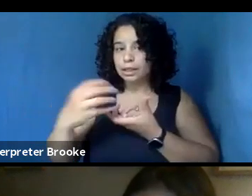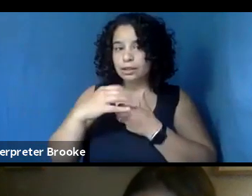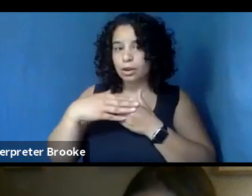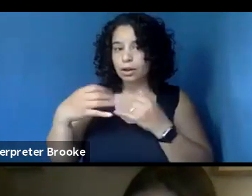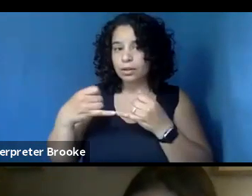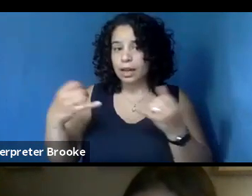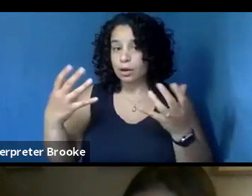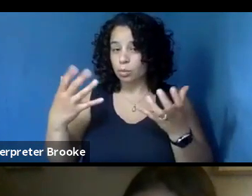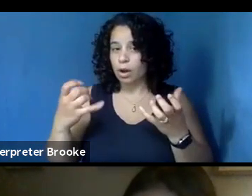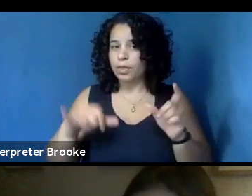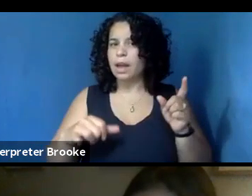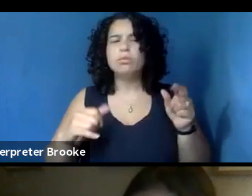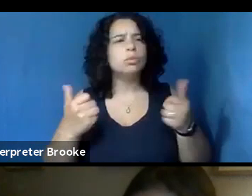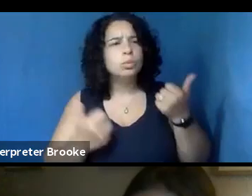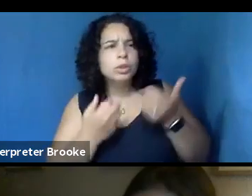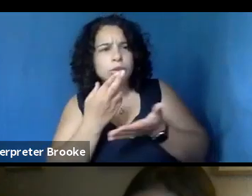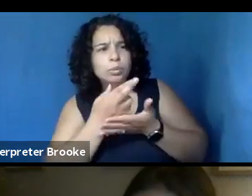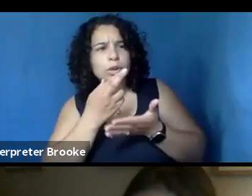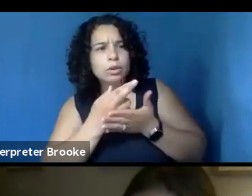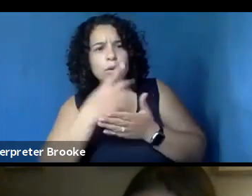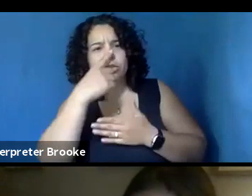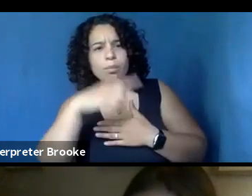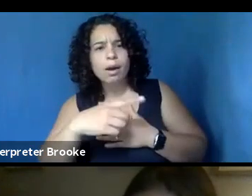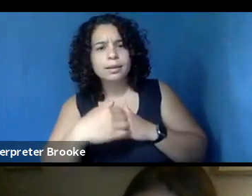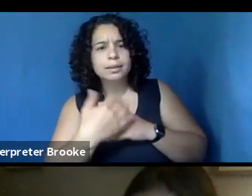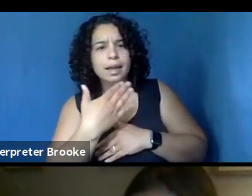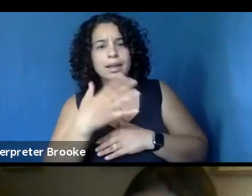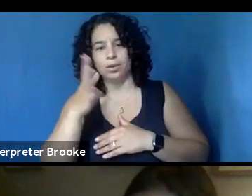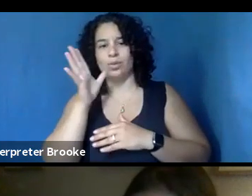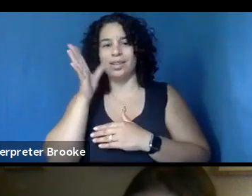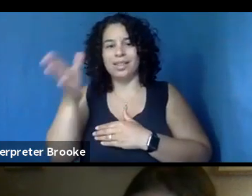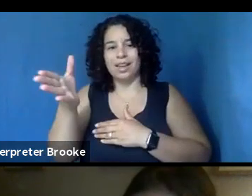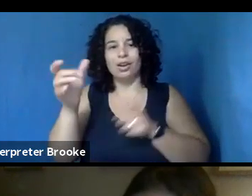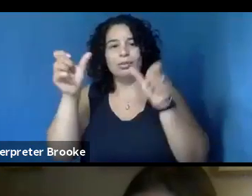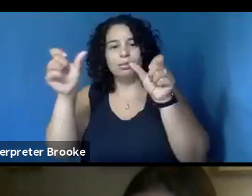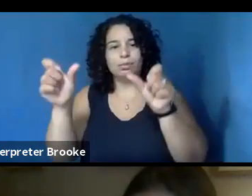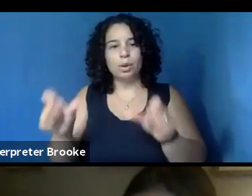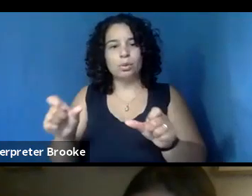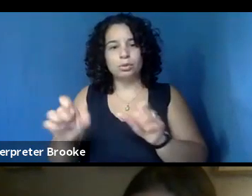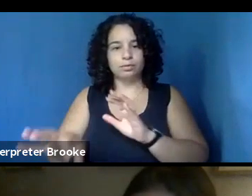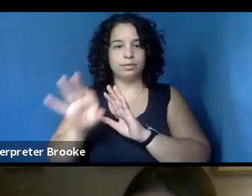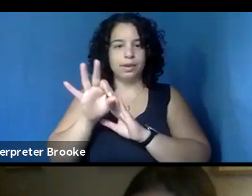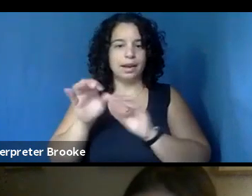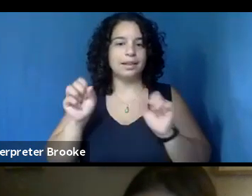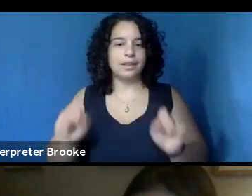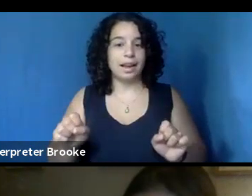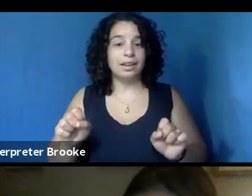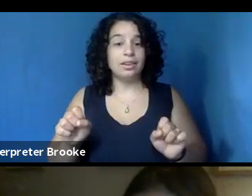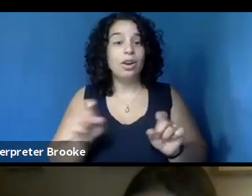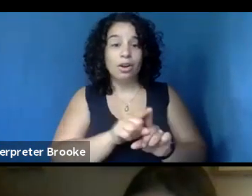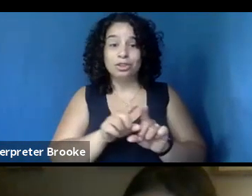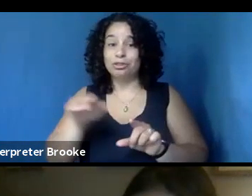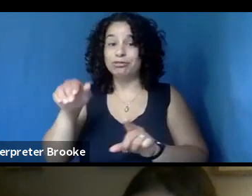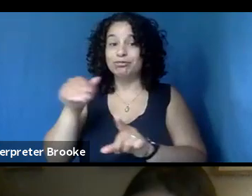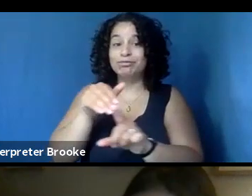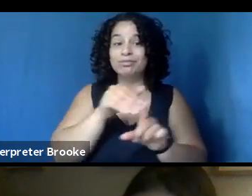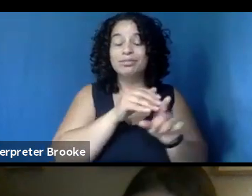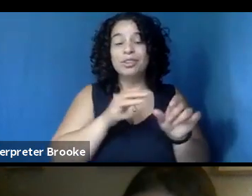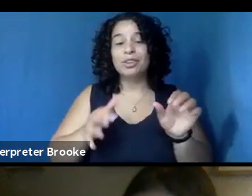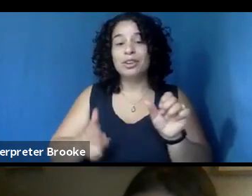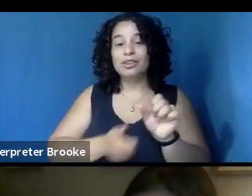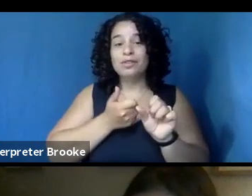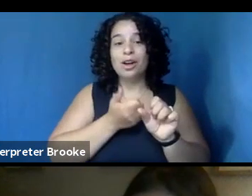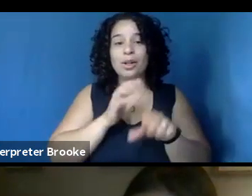to dive into on your own, they will be there. And be sure to follow us on Facebook,